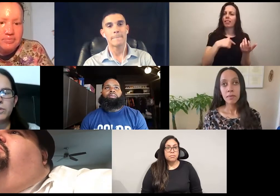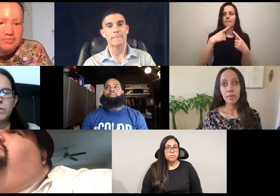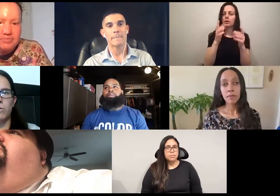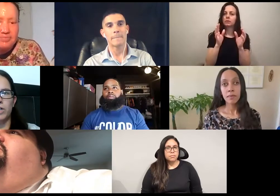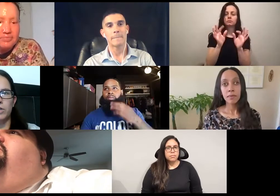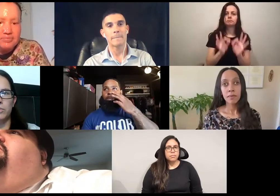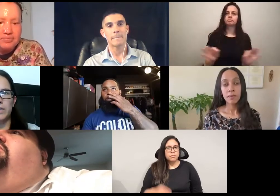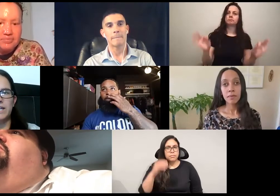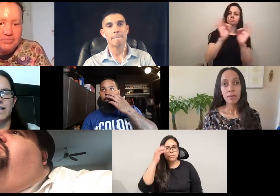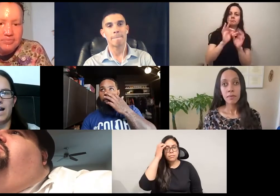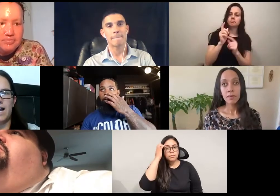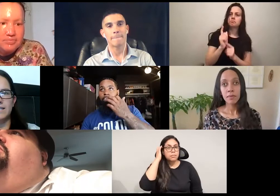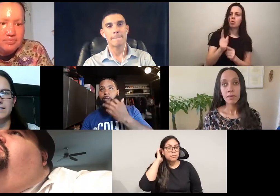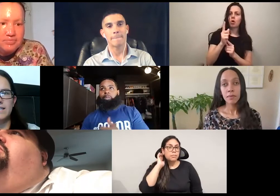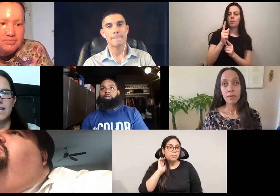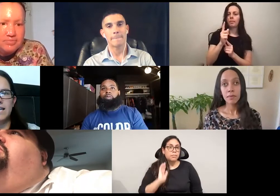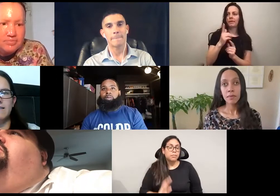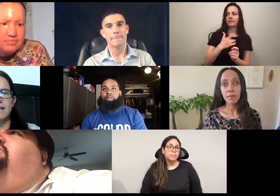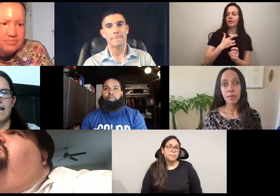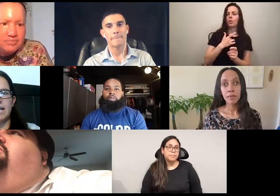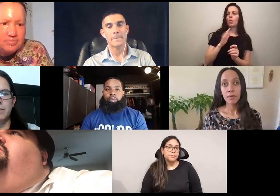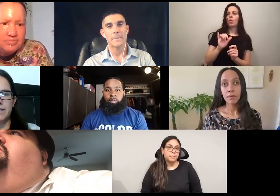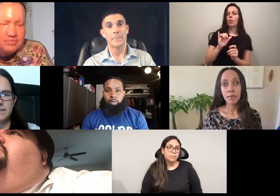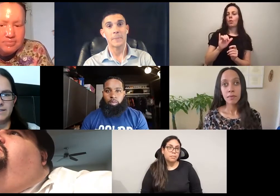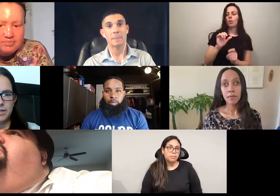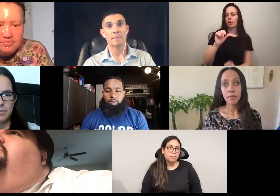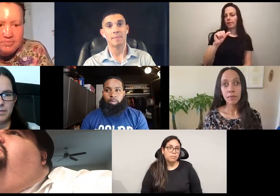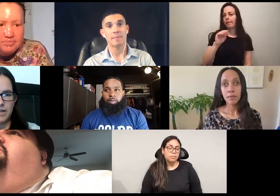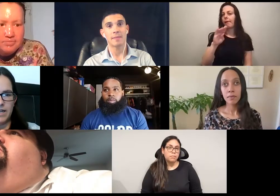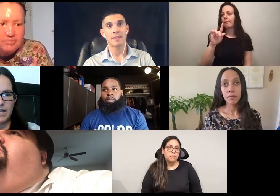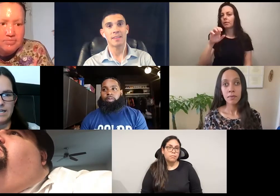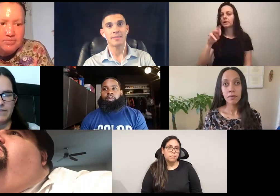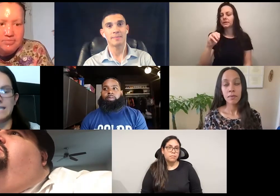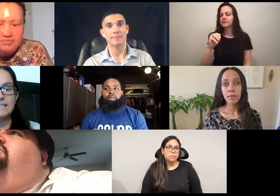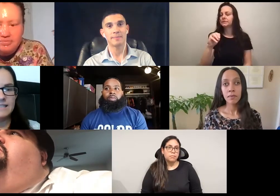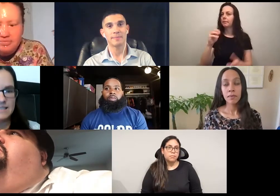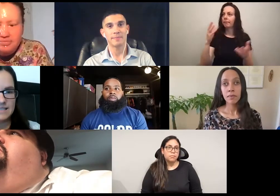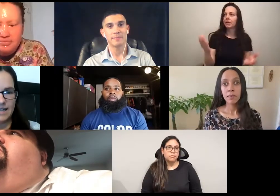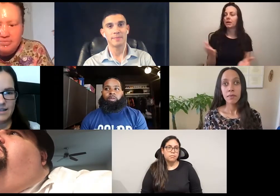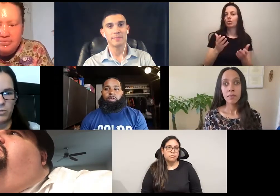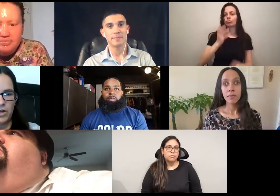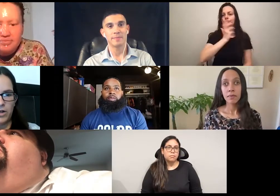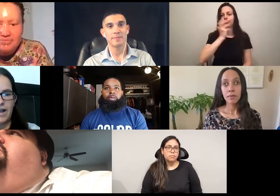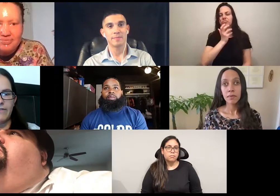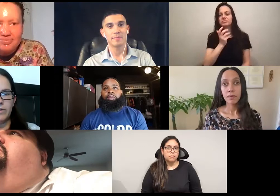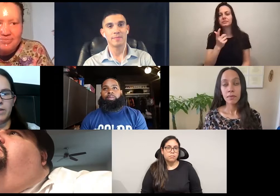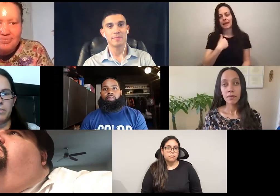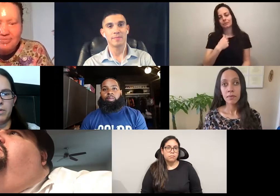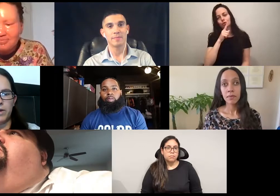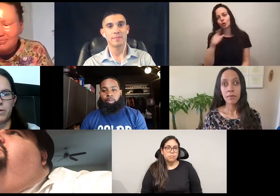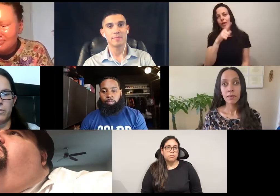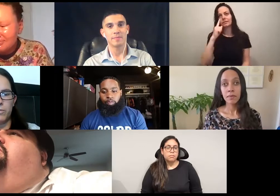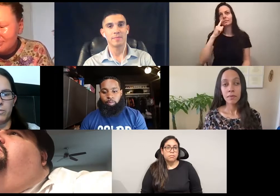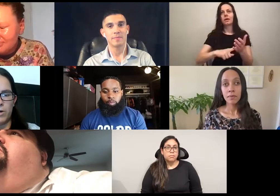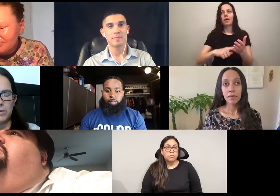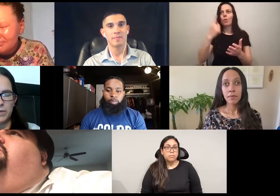pivotal moment where you realized that ableism even existed? I think we all have a